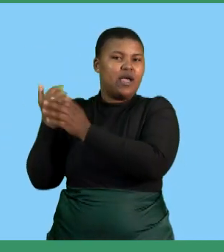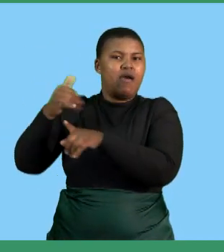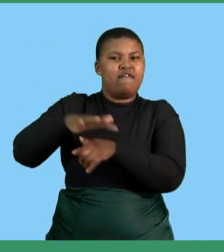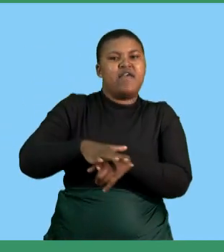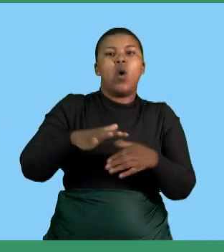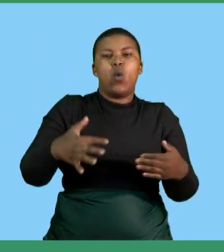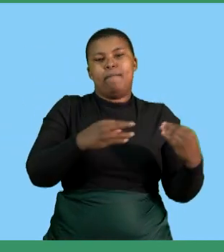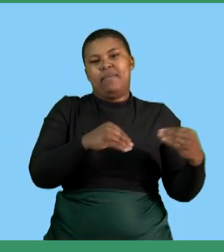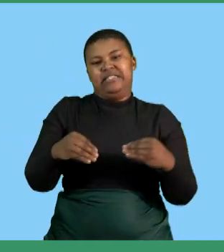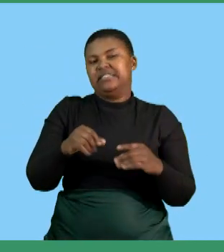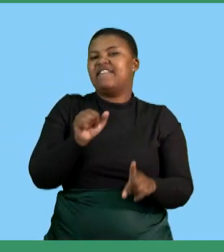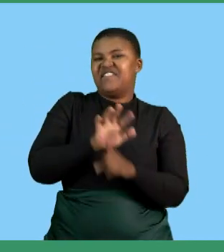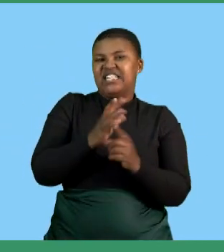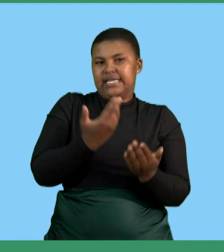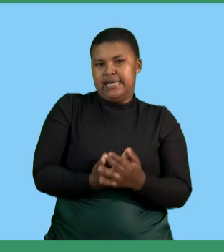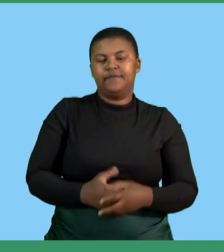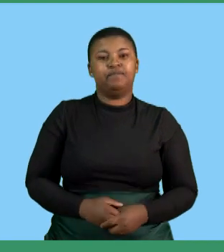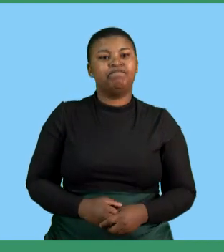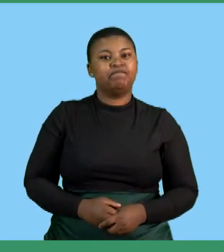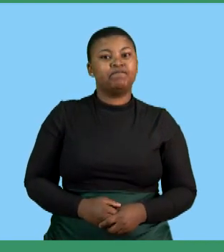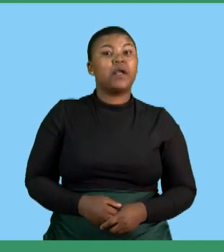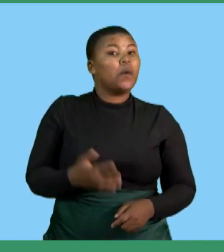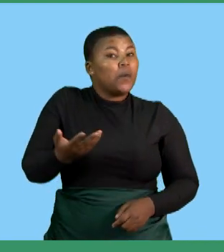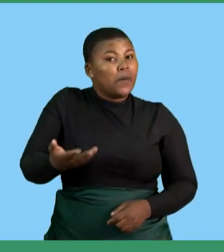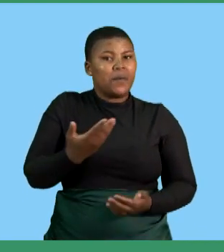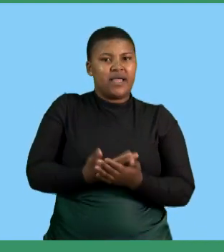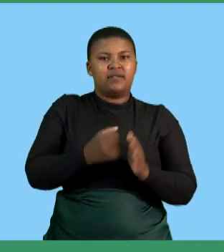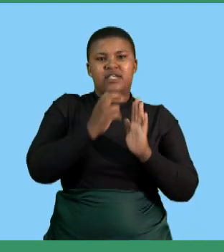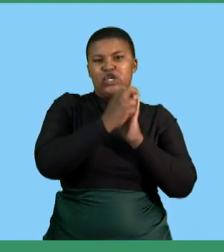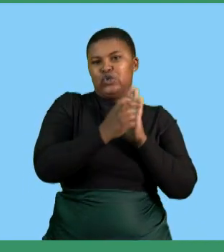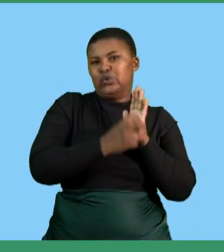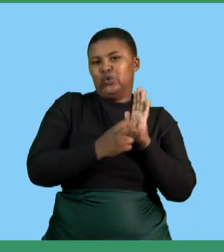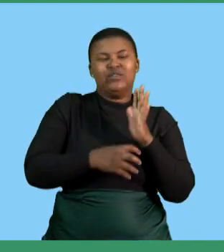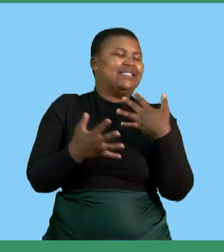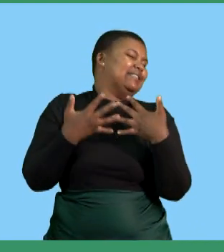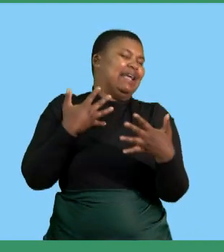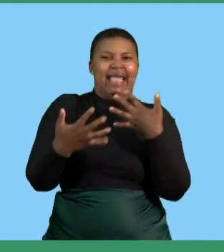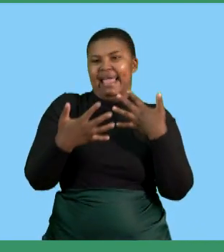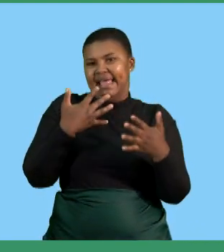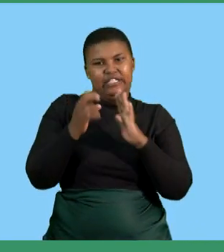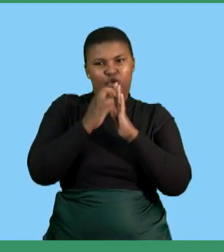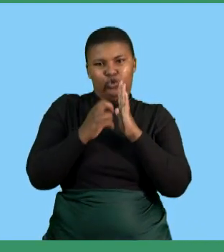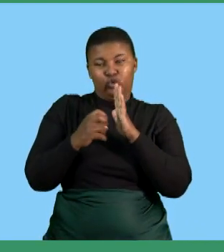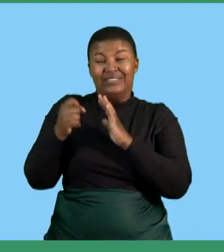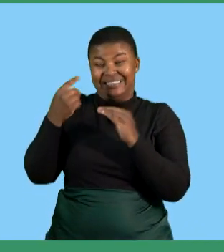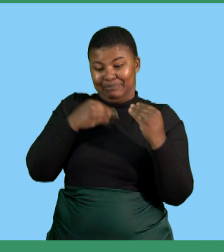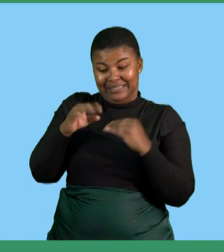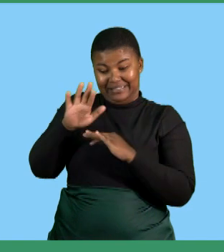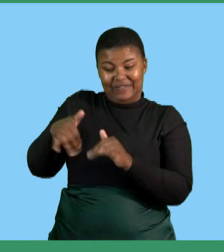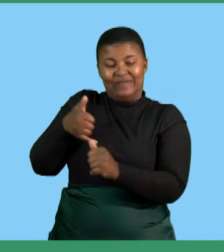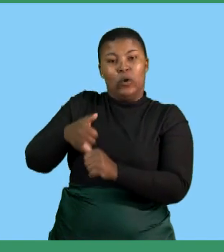an influence on your business, or it can be rules, any rules